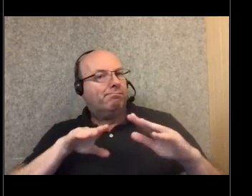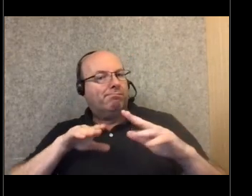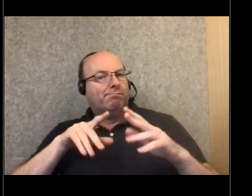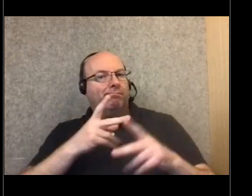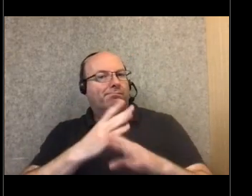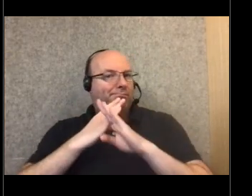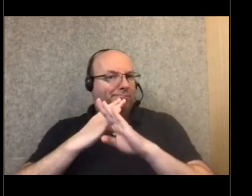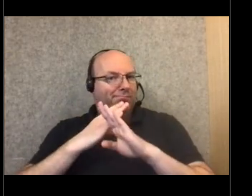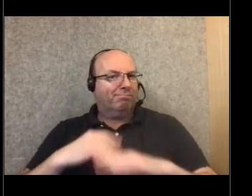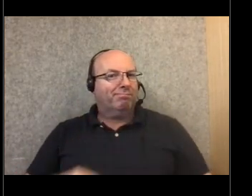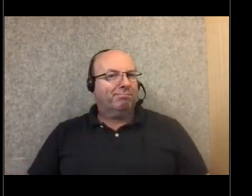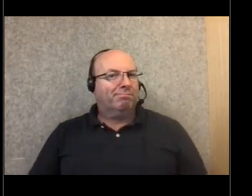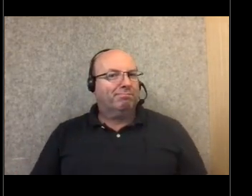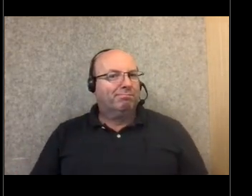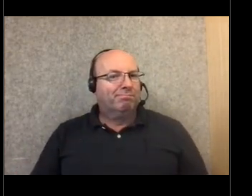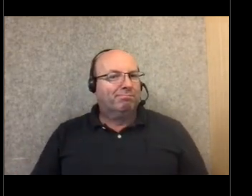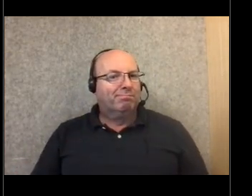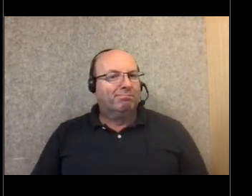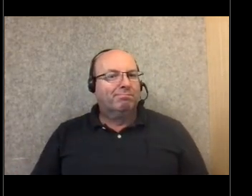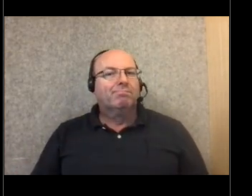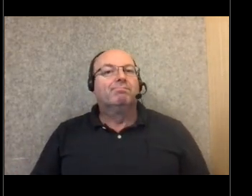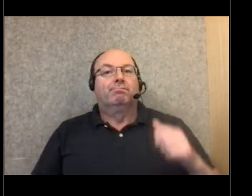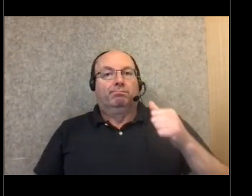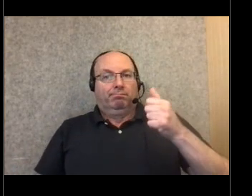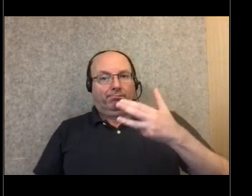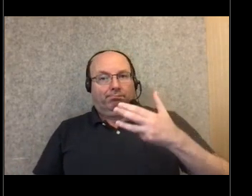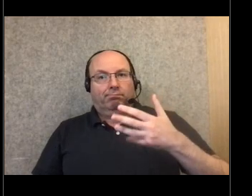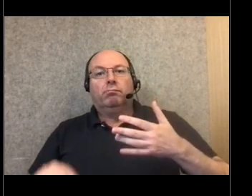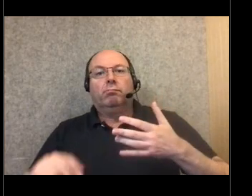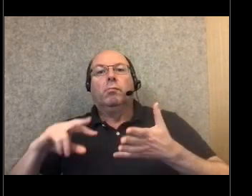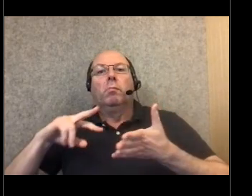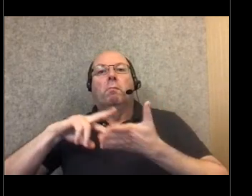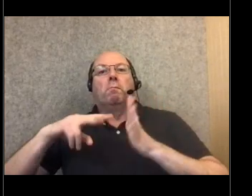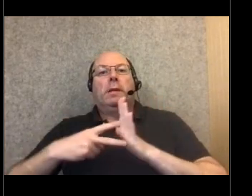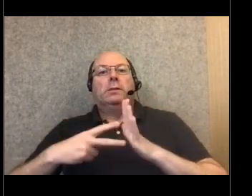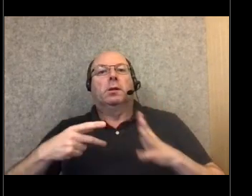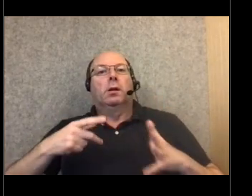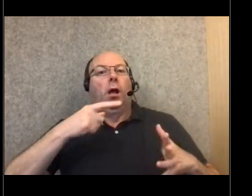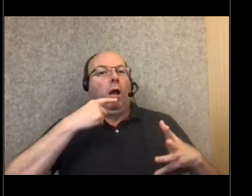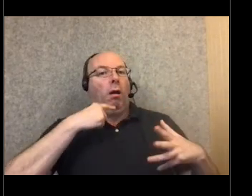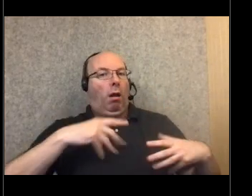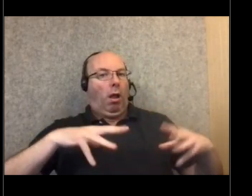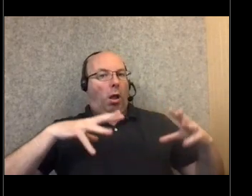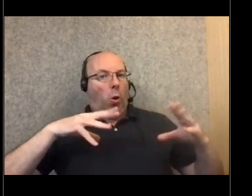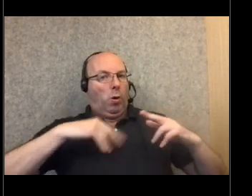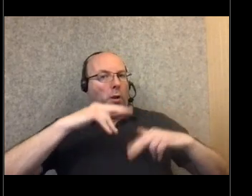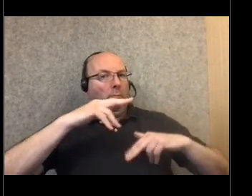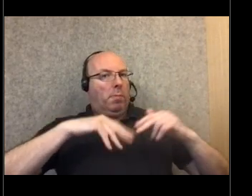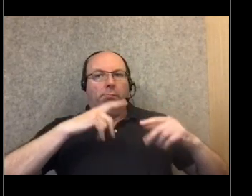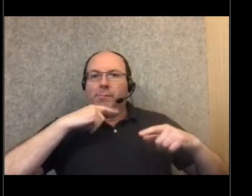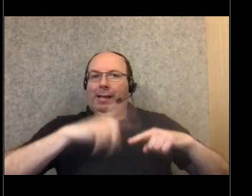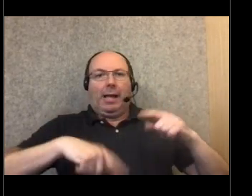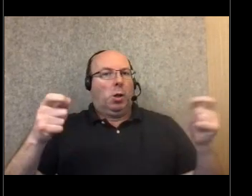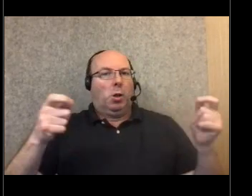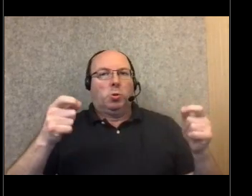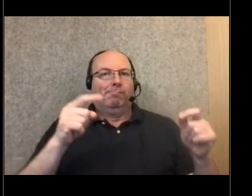All the circumstances listed are outside the control of the owner. If any of these